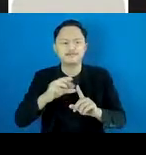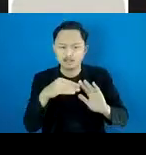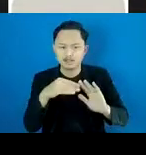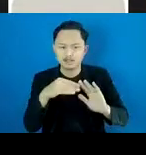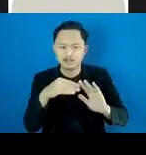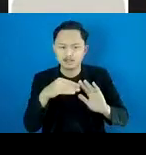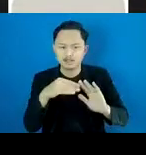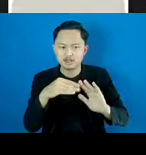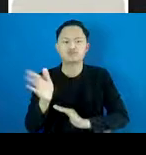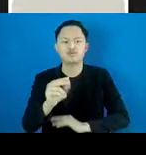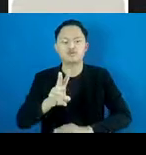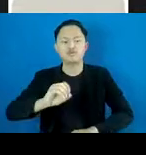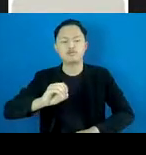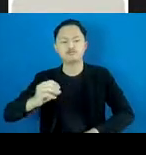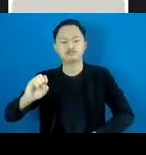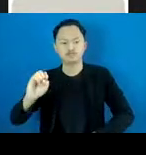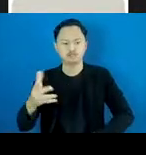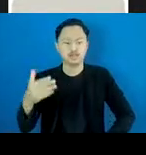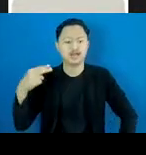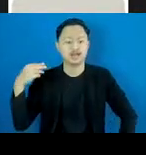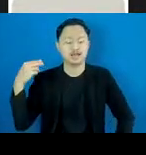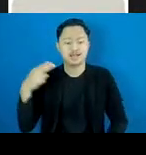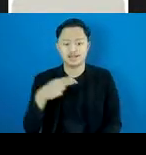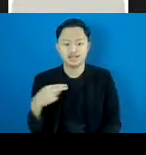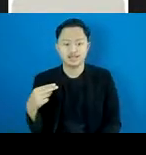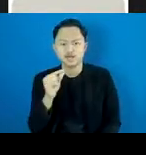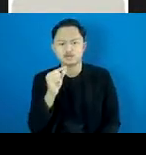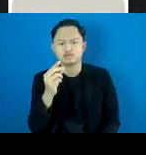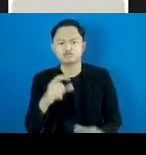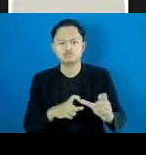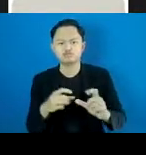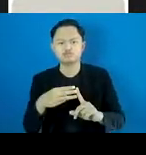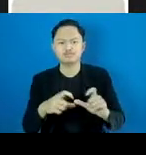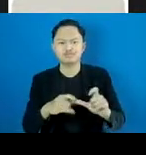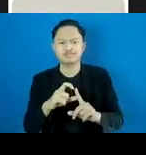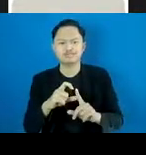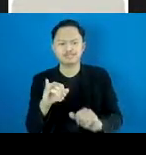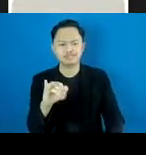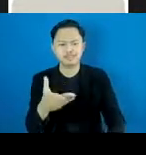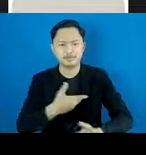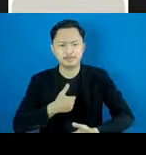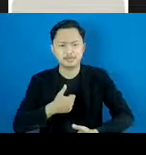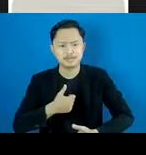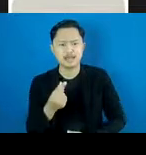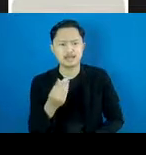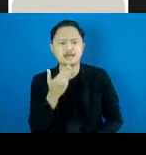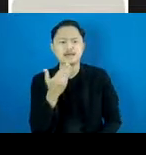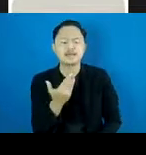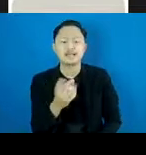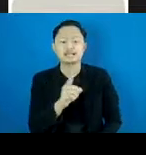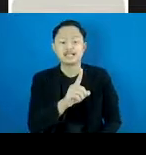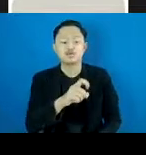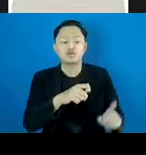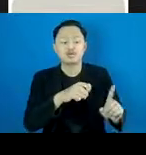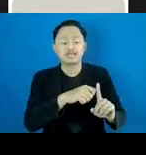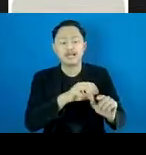Indonesian rupiah of additional subsidy that the regional governments provide, the price per kilometer will be reduced by 50 IDR per